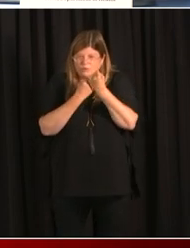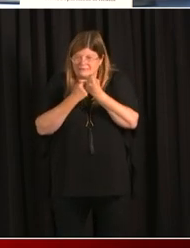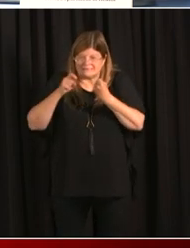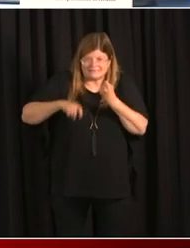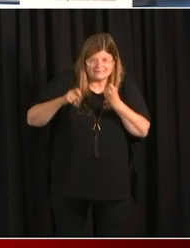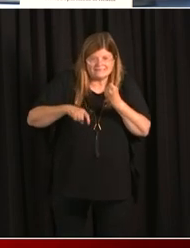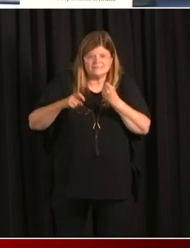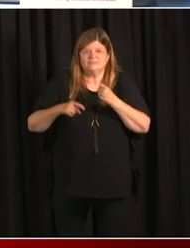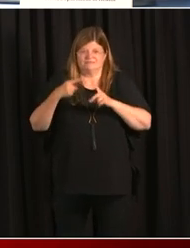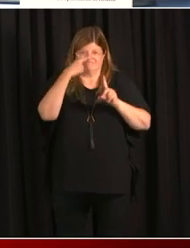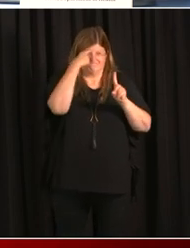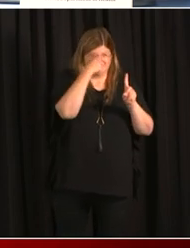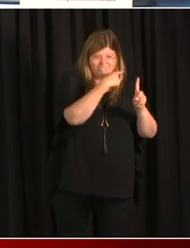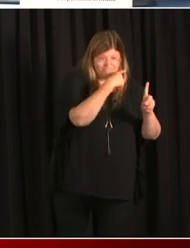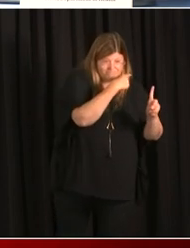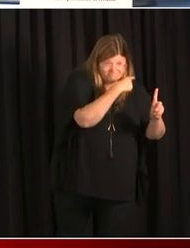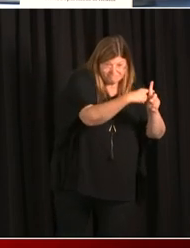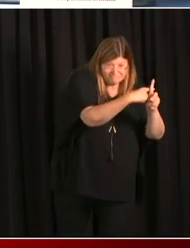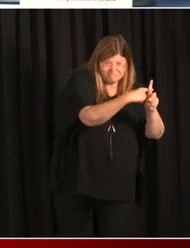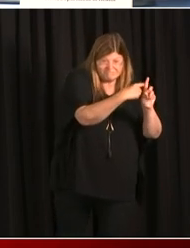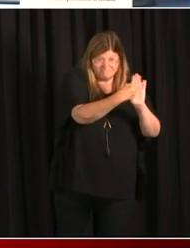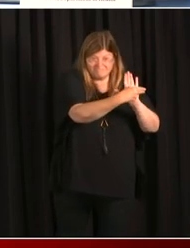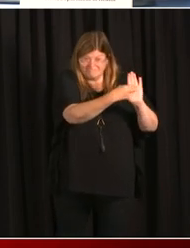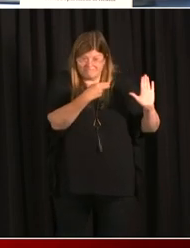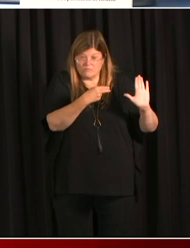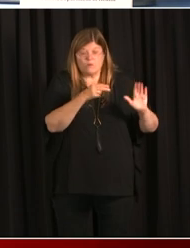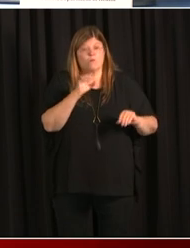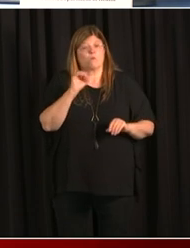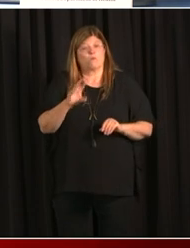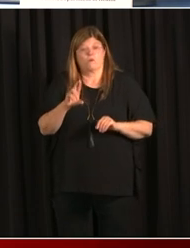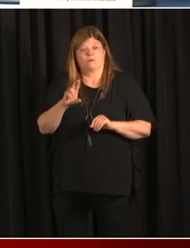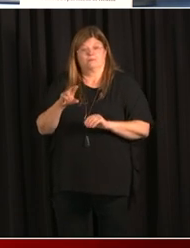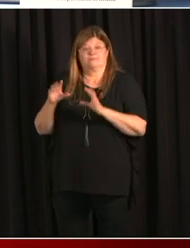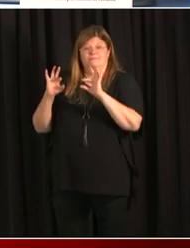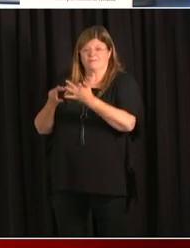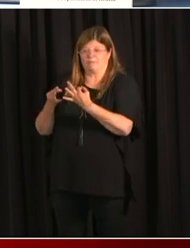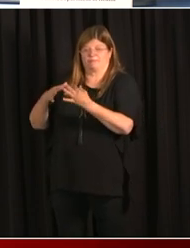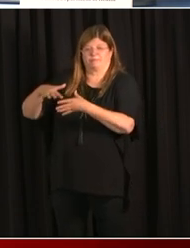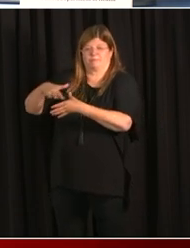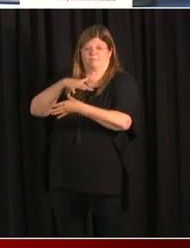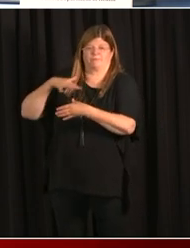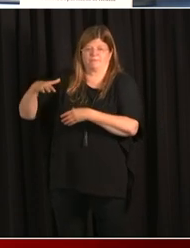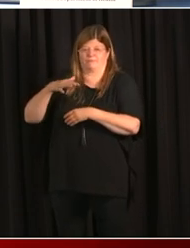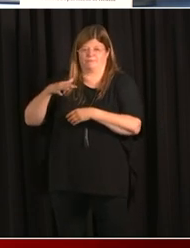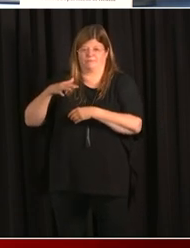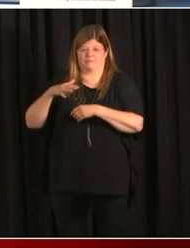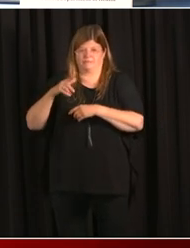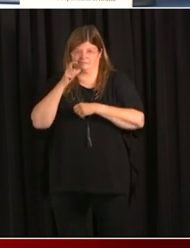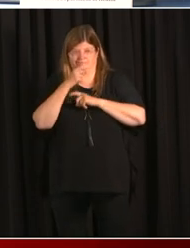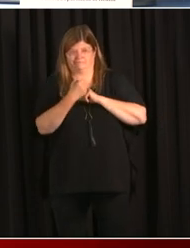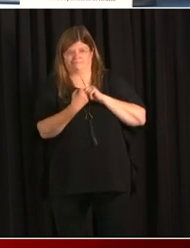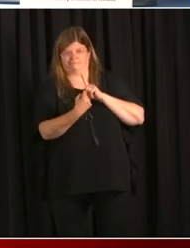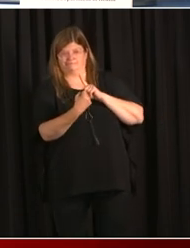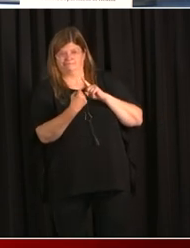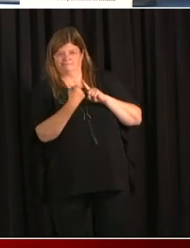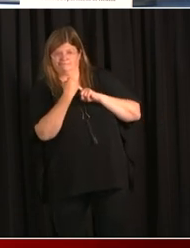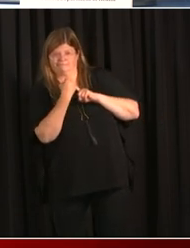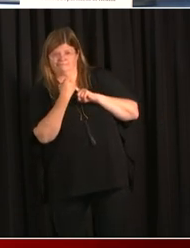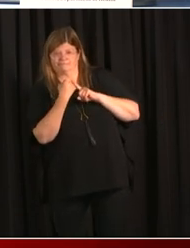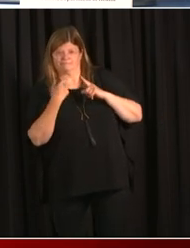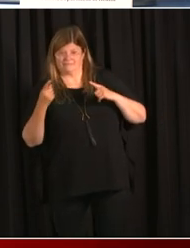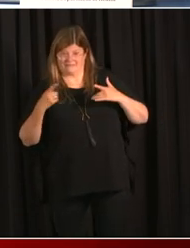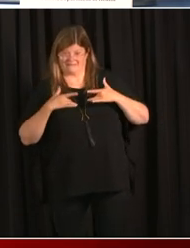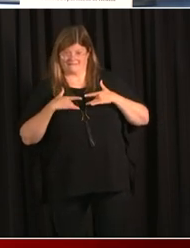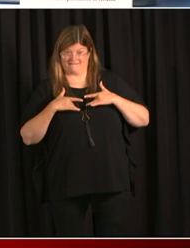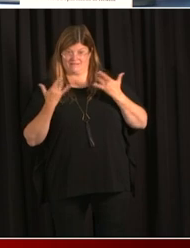both a positive diagnosis, but also we treat a person who is status neutral, which